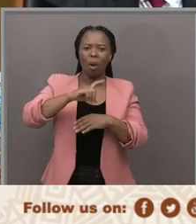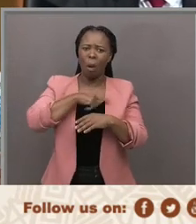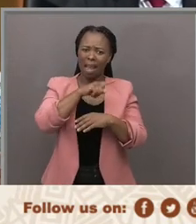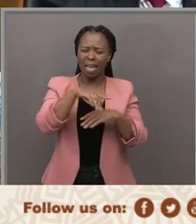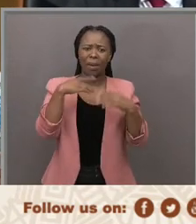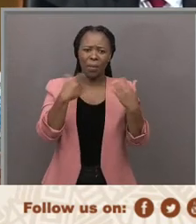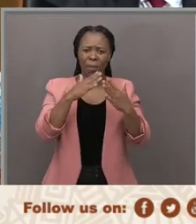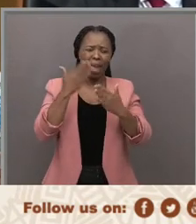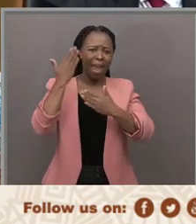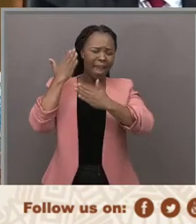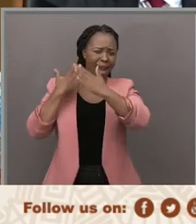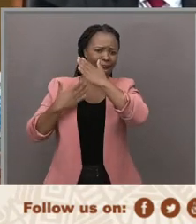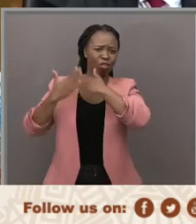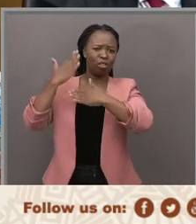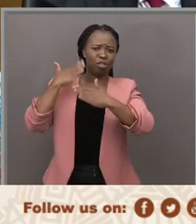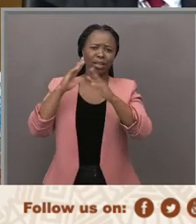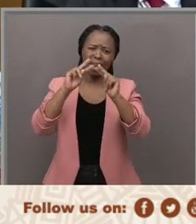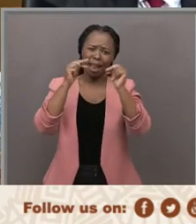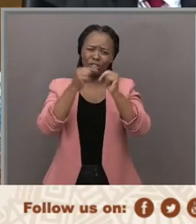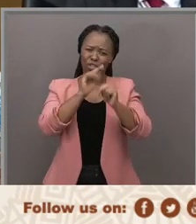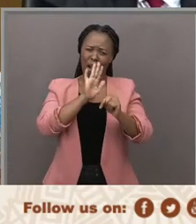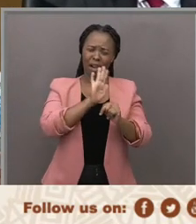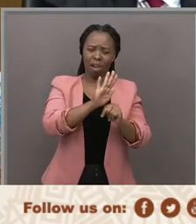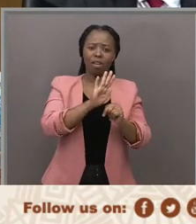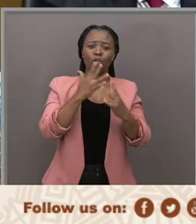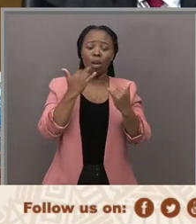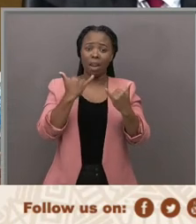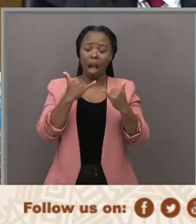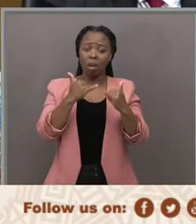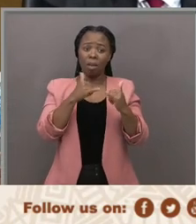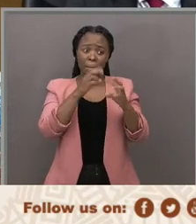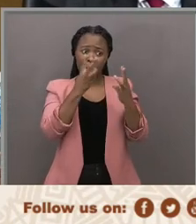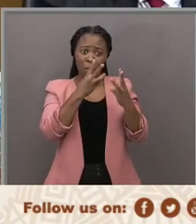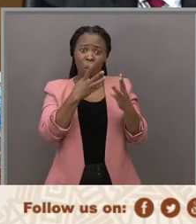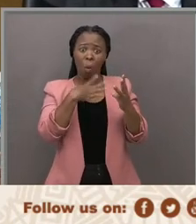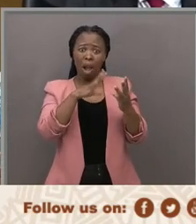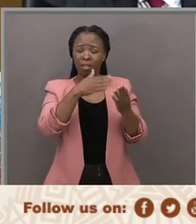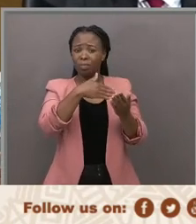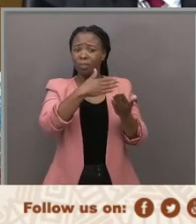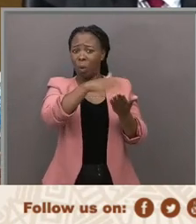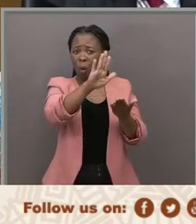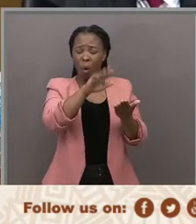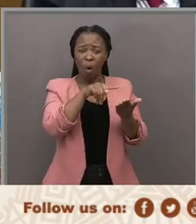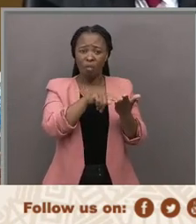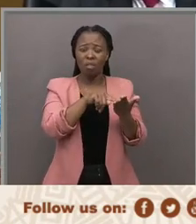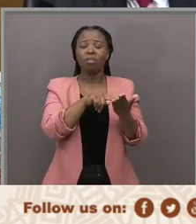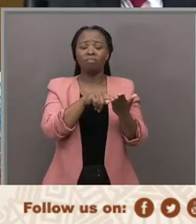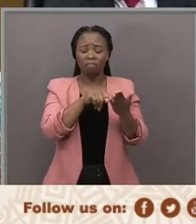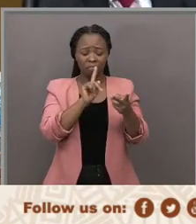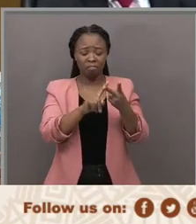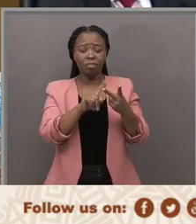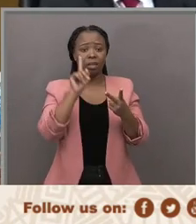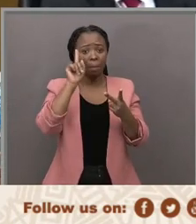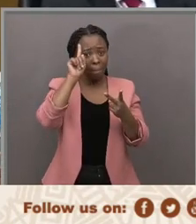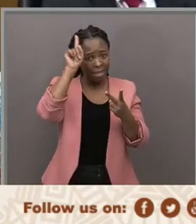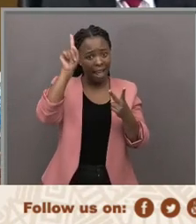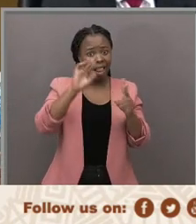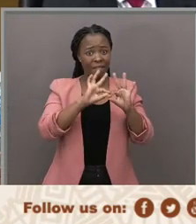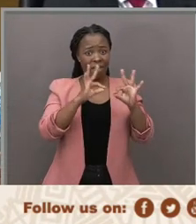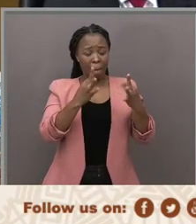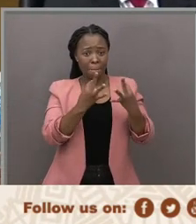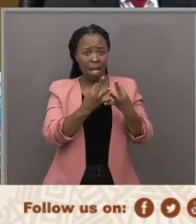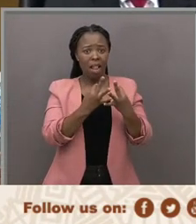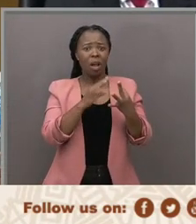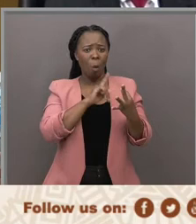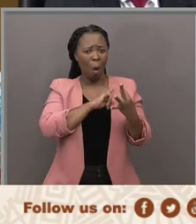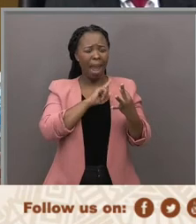working together with the liquidators to ensure that, and the family, the Mandela family, to ensure that this national